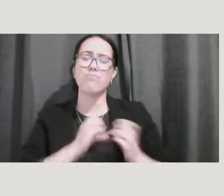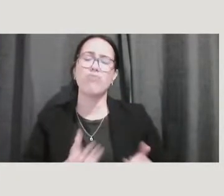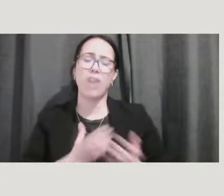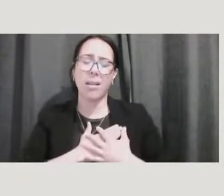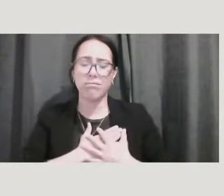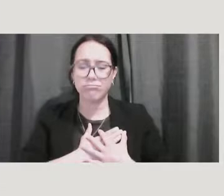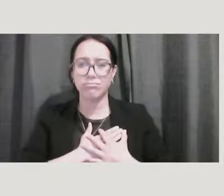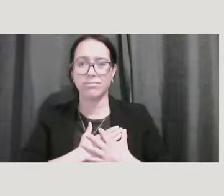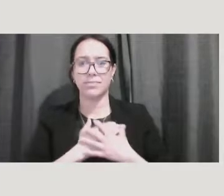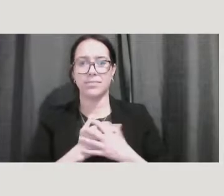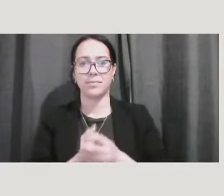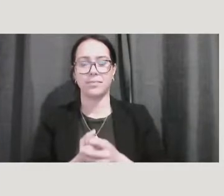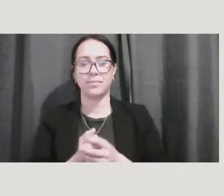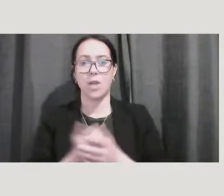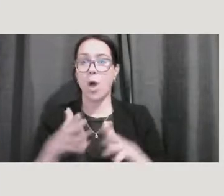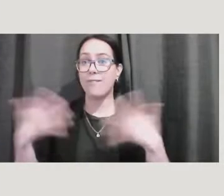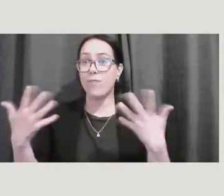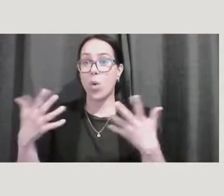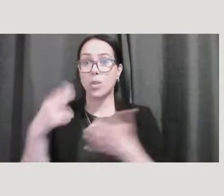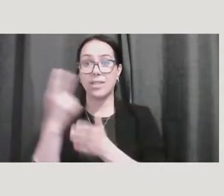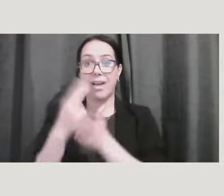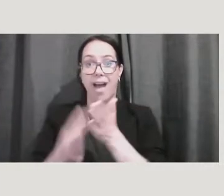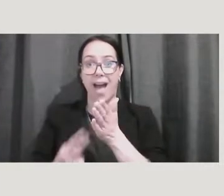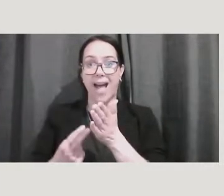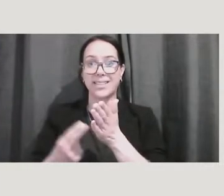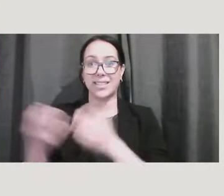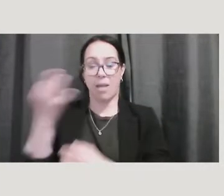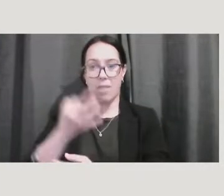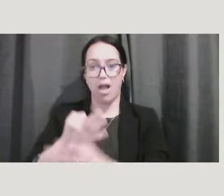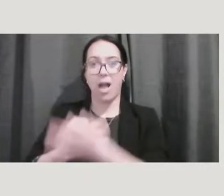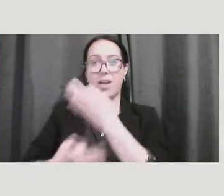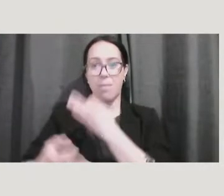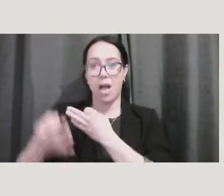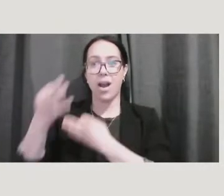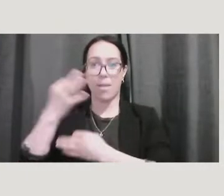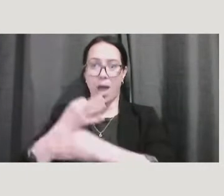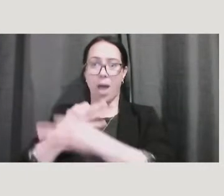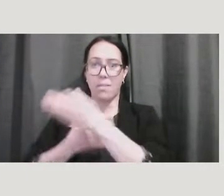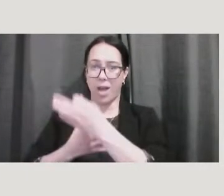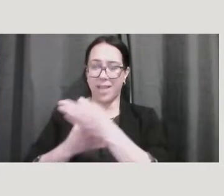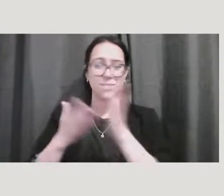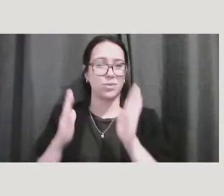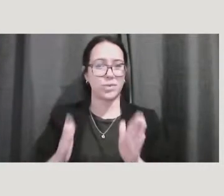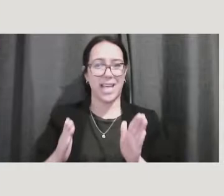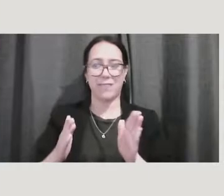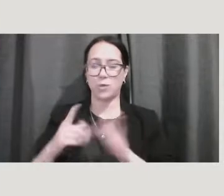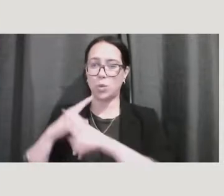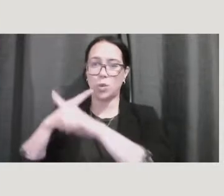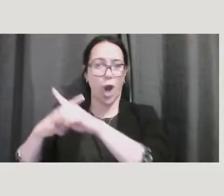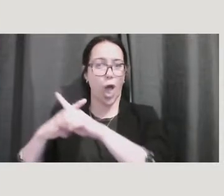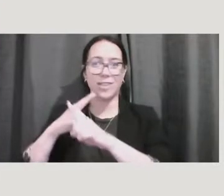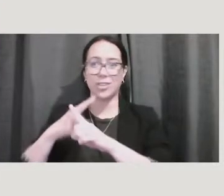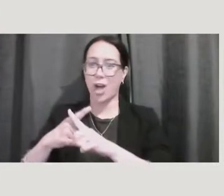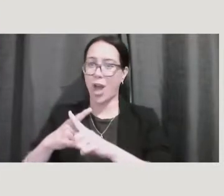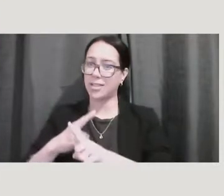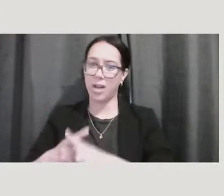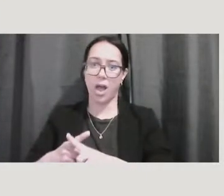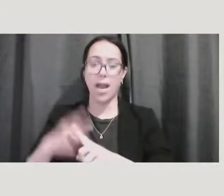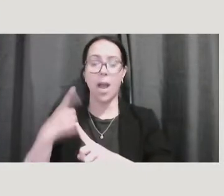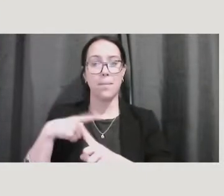of course artists supplied repeatedly being declined three or four times as it was just not the